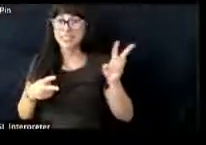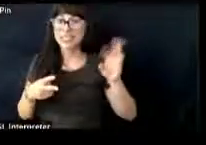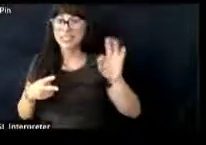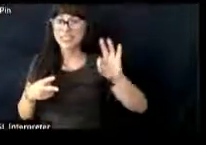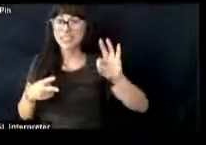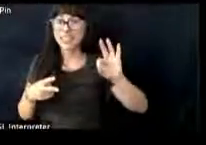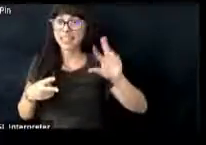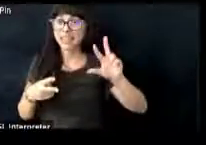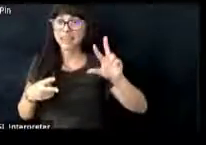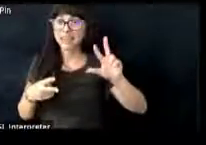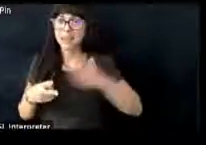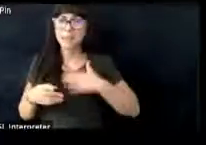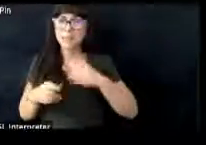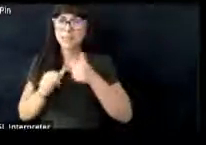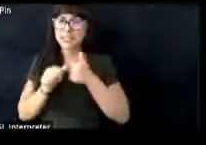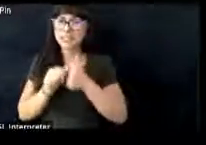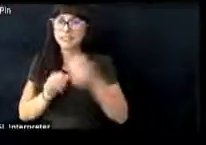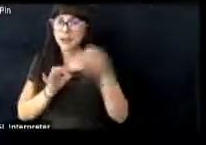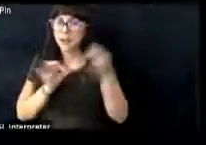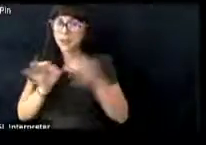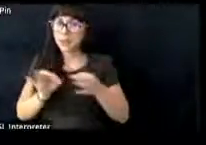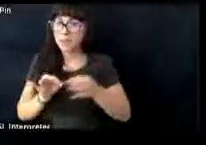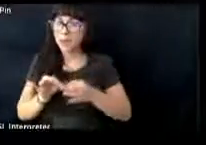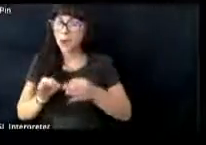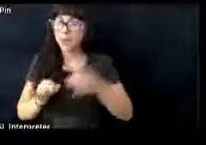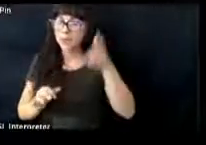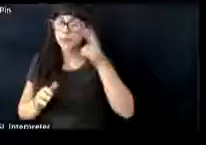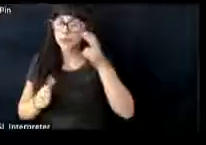if you will please follow the prompts to unmute.